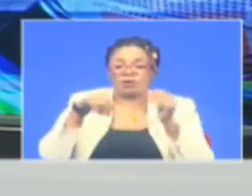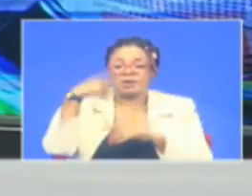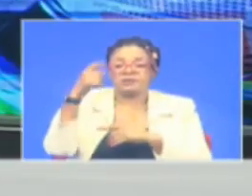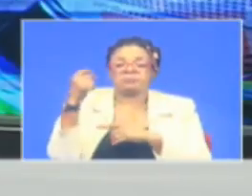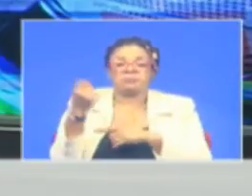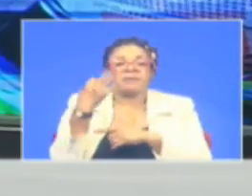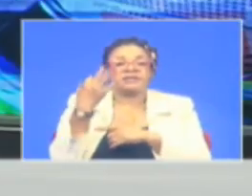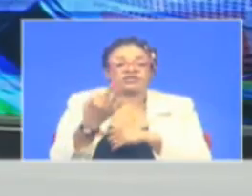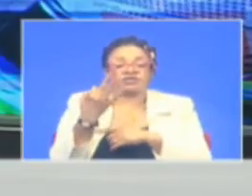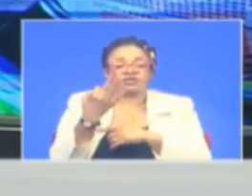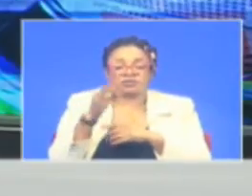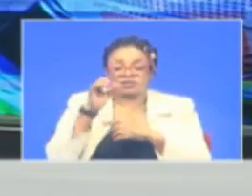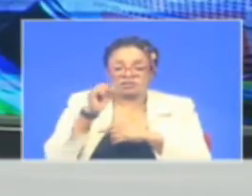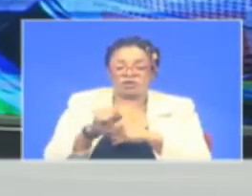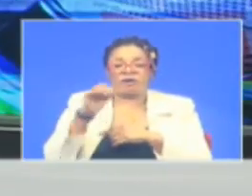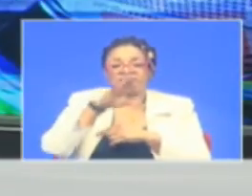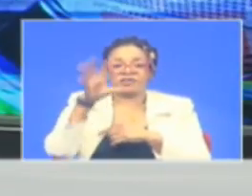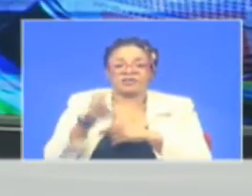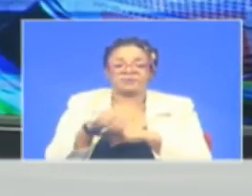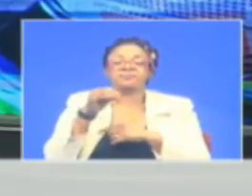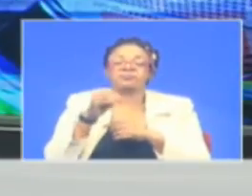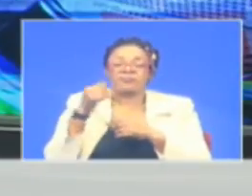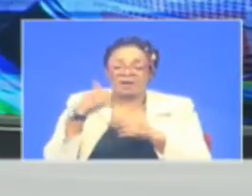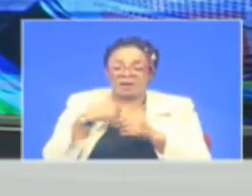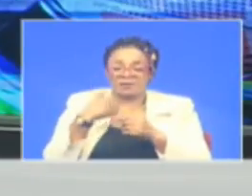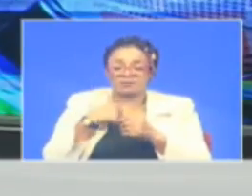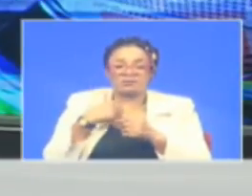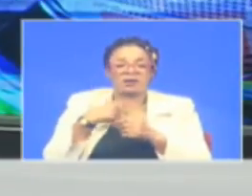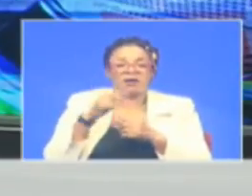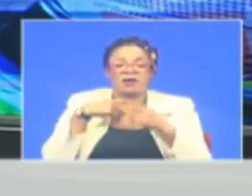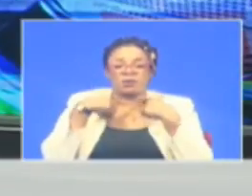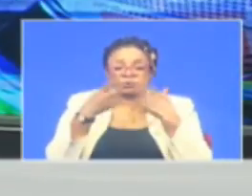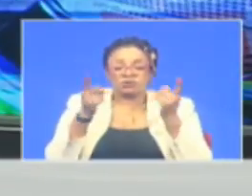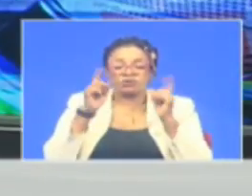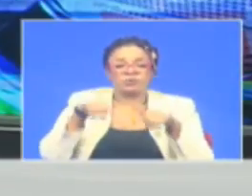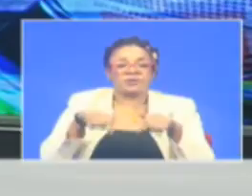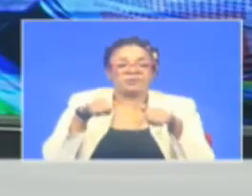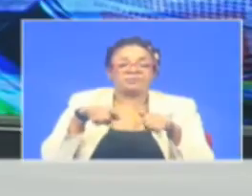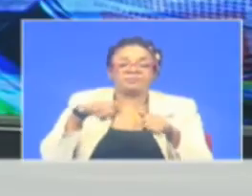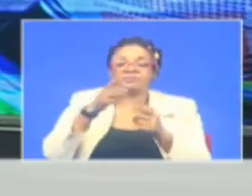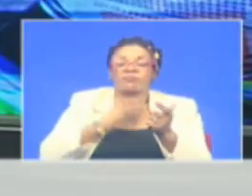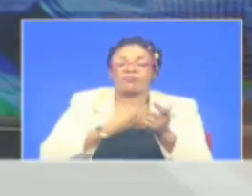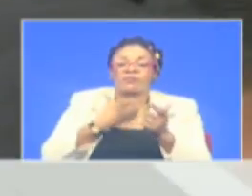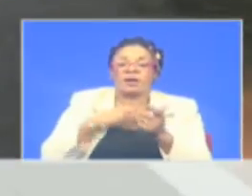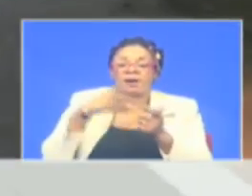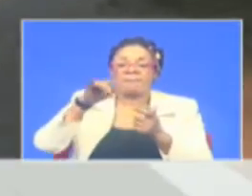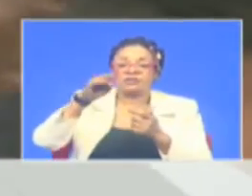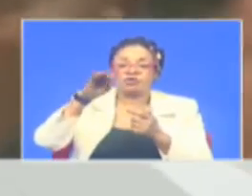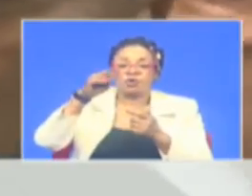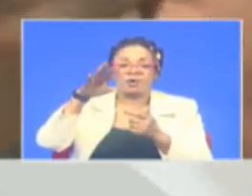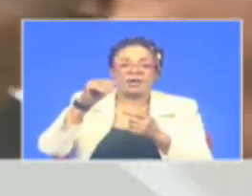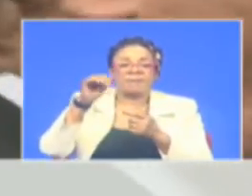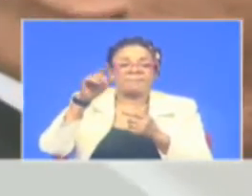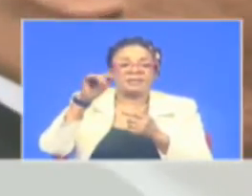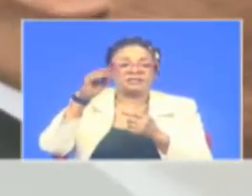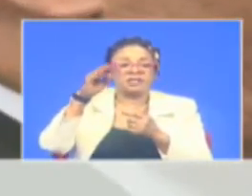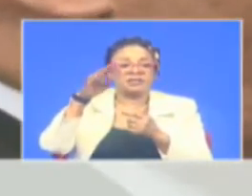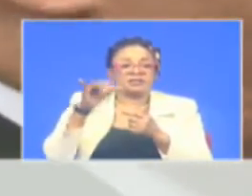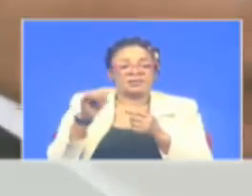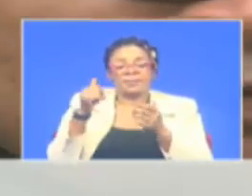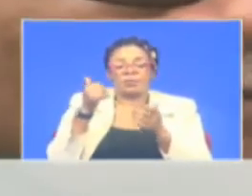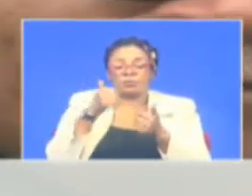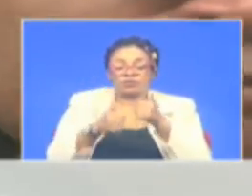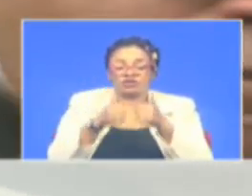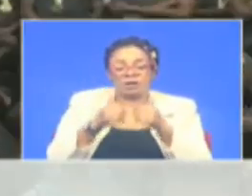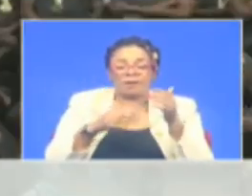South African Football Association, that is SAFA, announced today. He owns Pretoria-based Mamelodi Sundowns, who have been among the